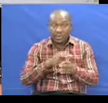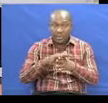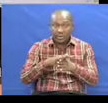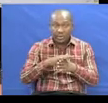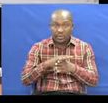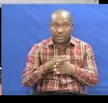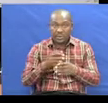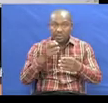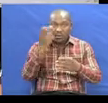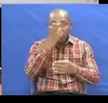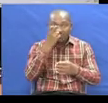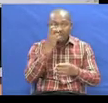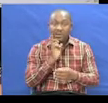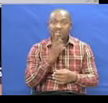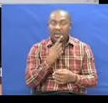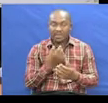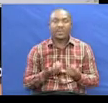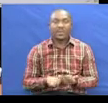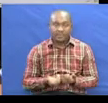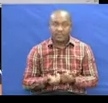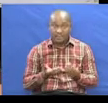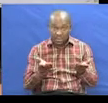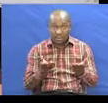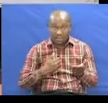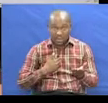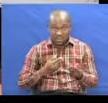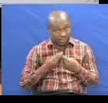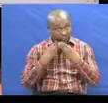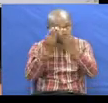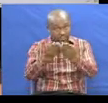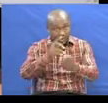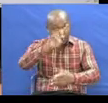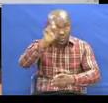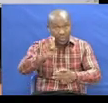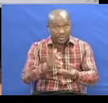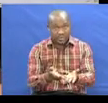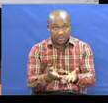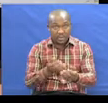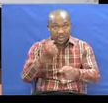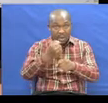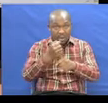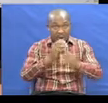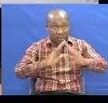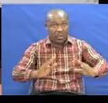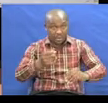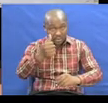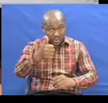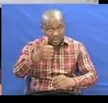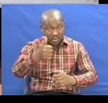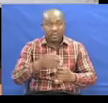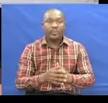answer. Let me give you some questions to do as a homework. Thank